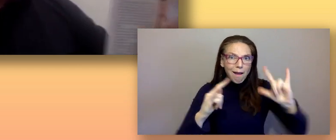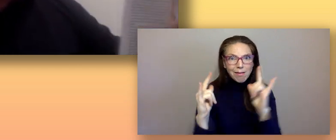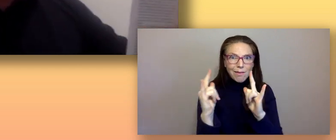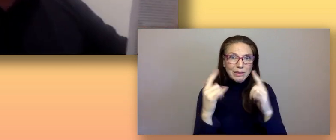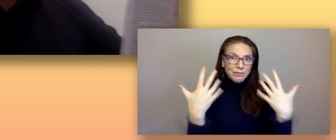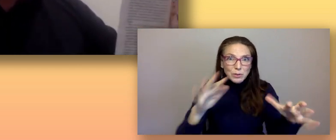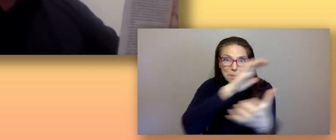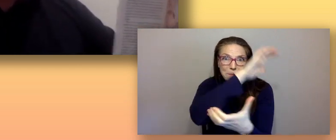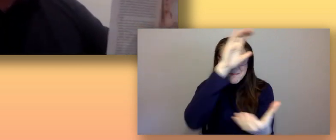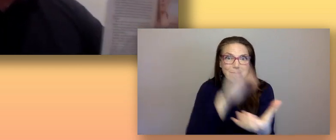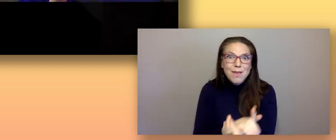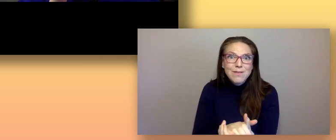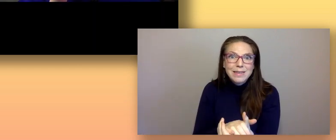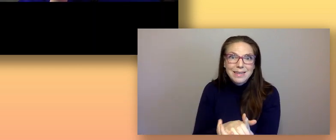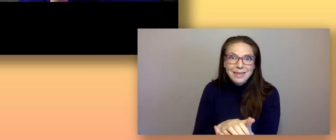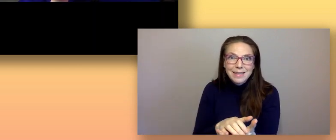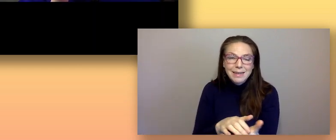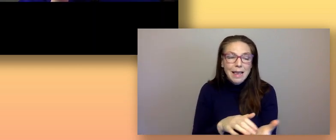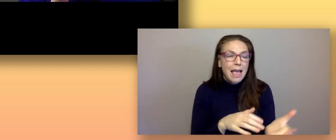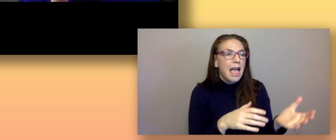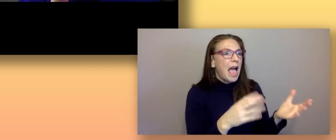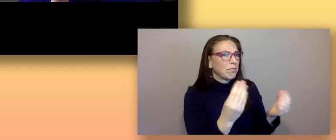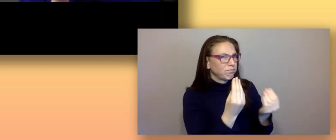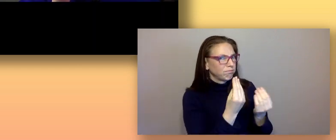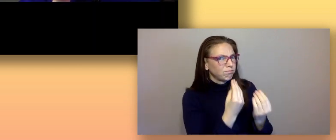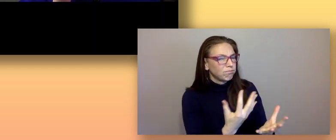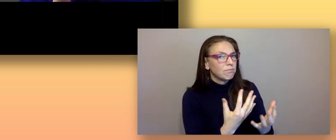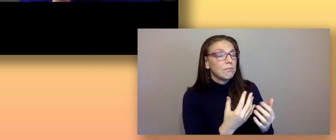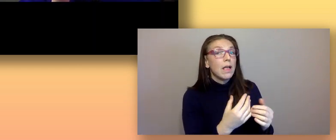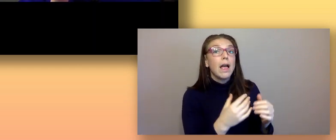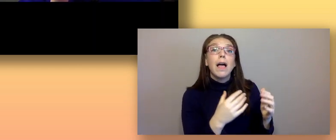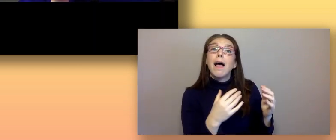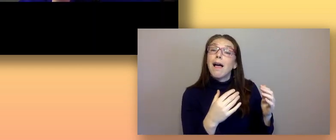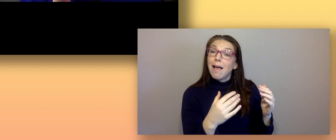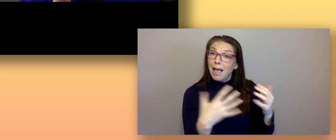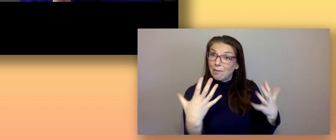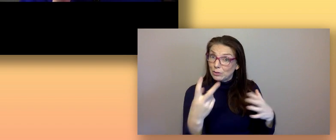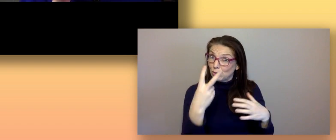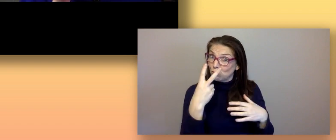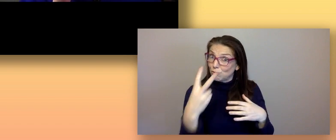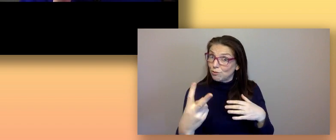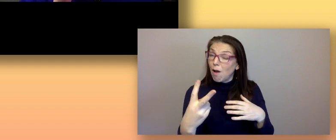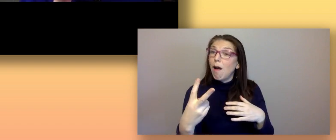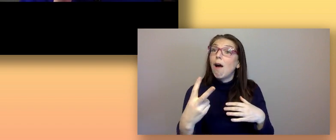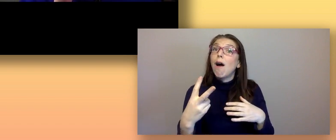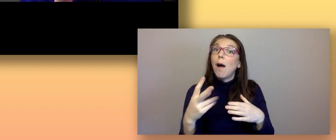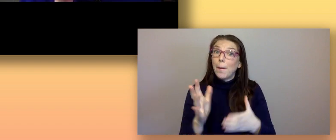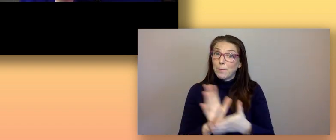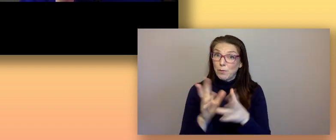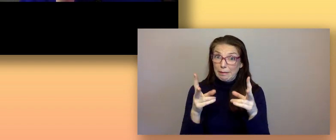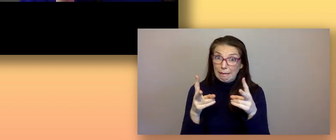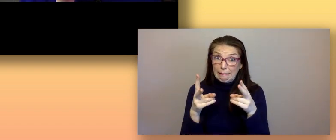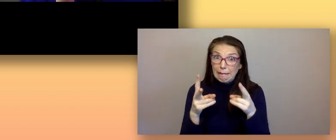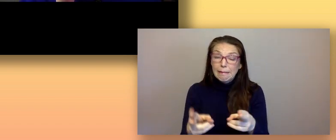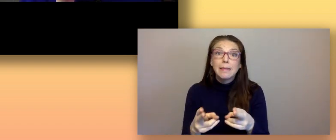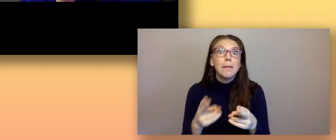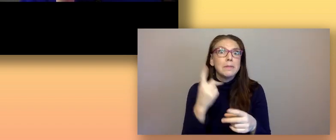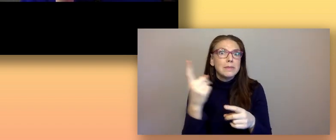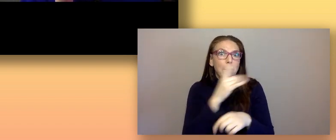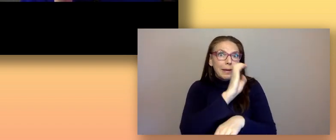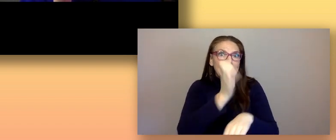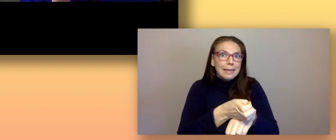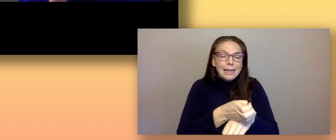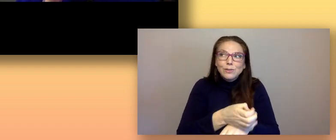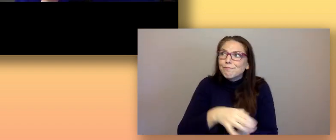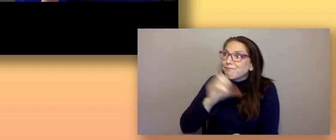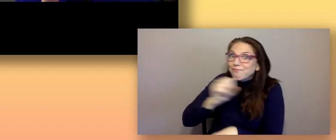get married. I'll tell you this much. I saw in the trailer that a couple gets engaged. Of